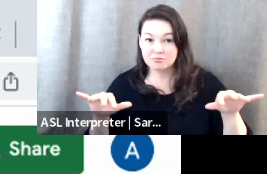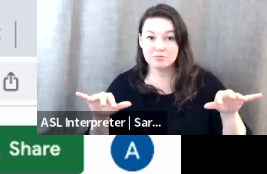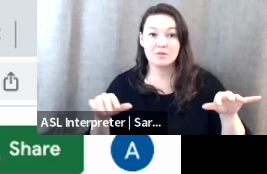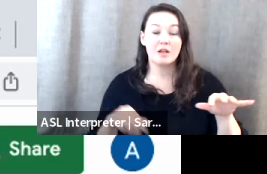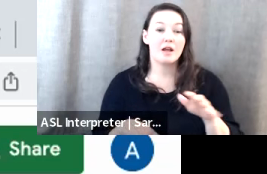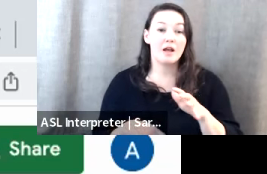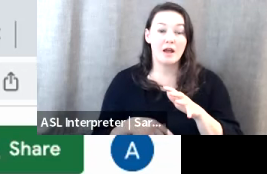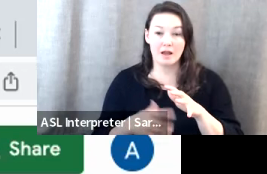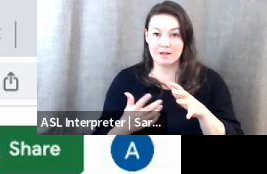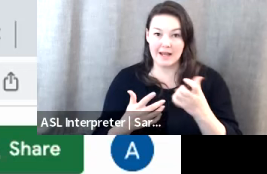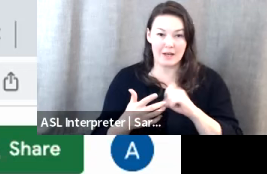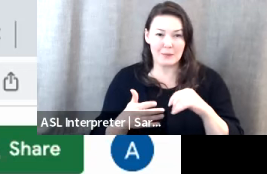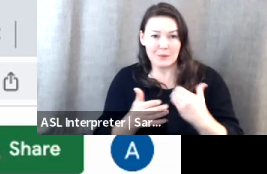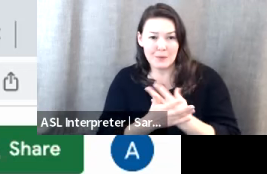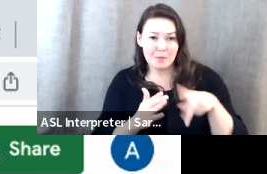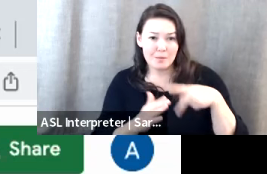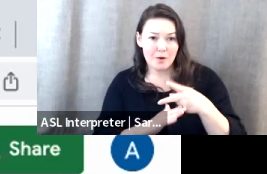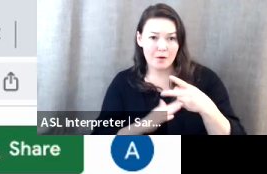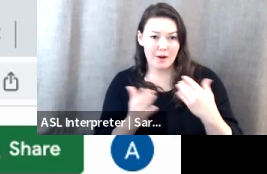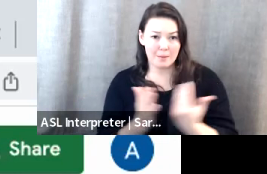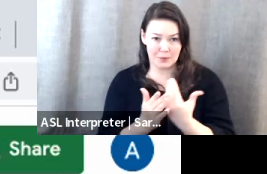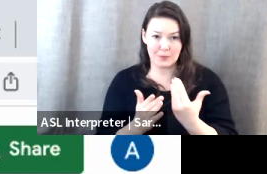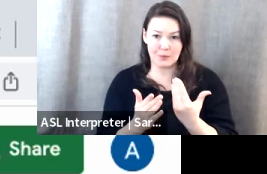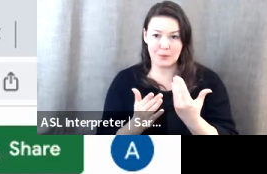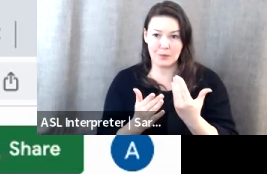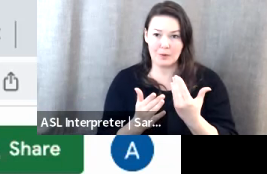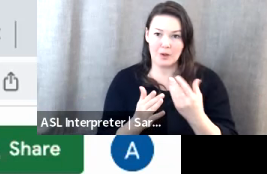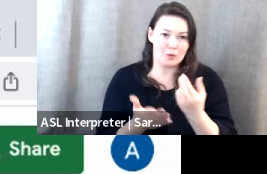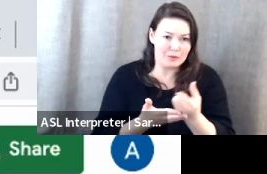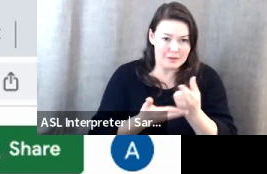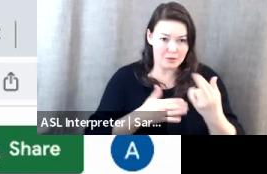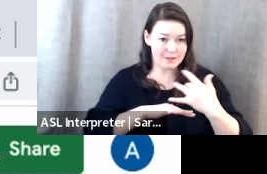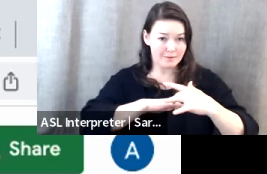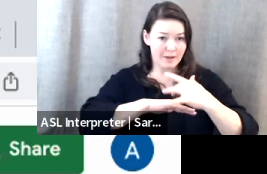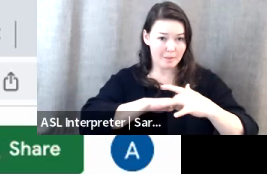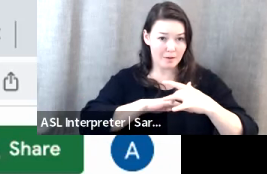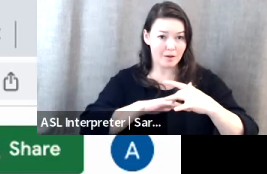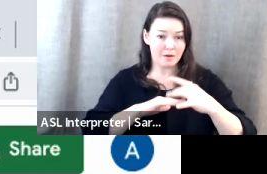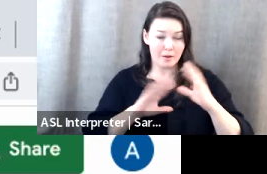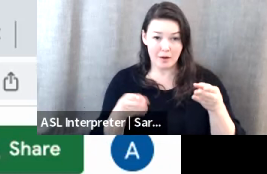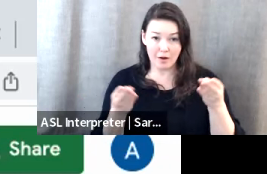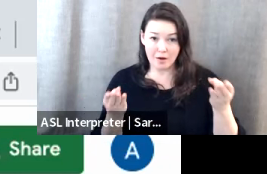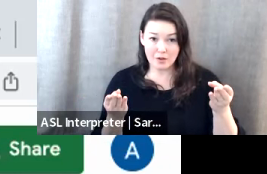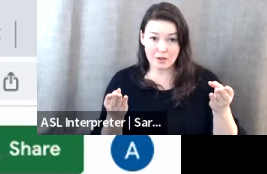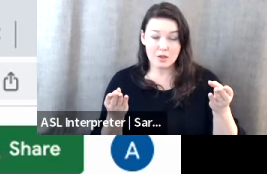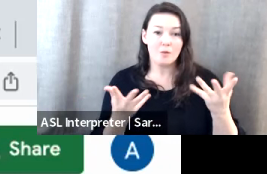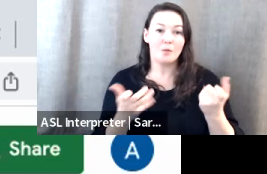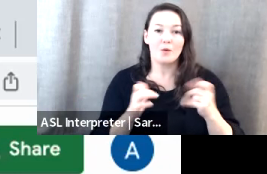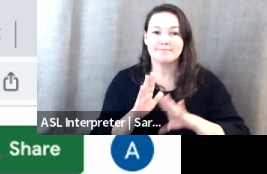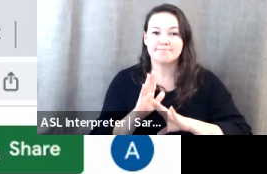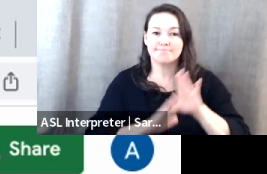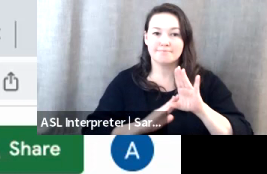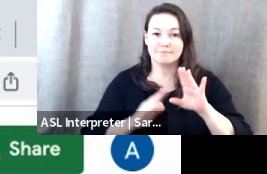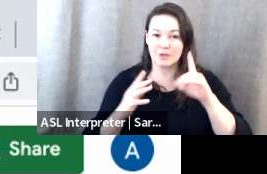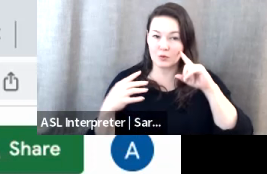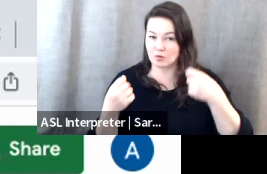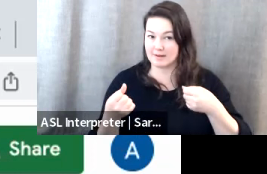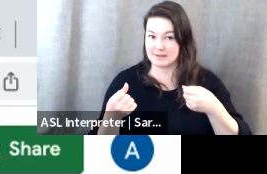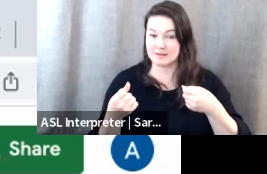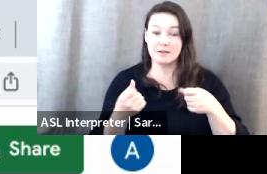do develop and choose to offer, so that we are building trust, especially in